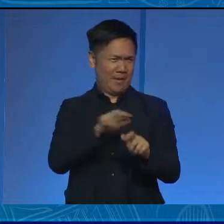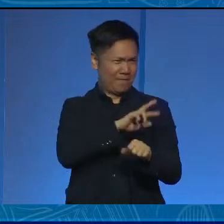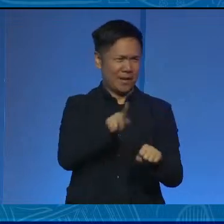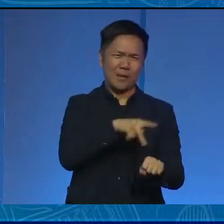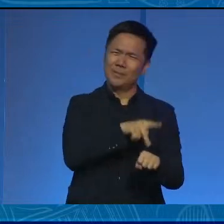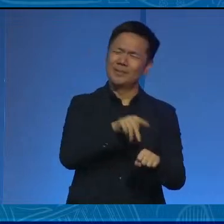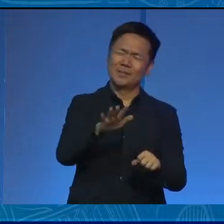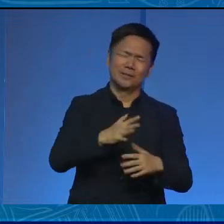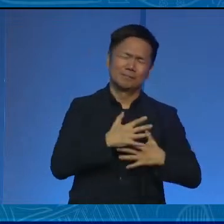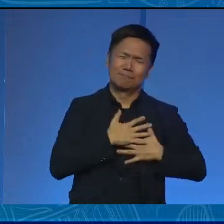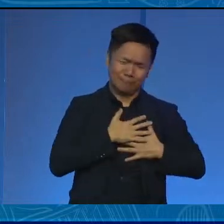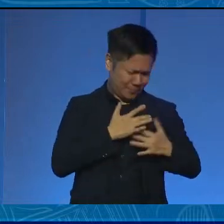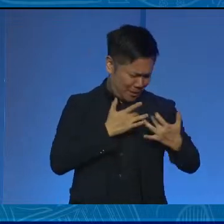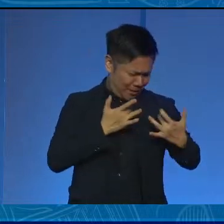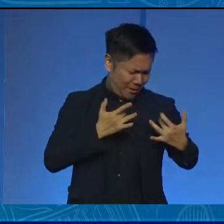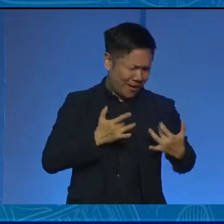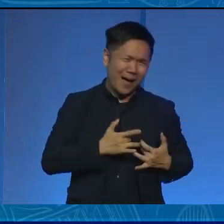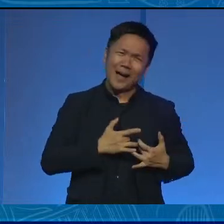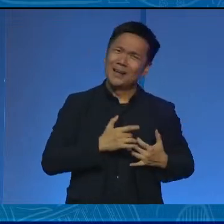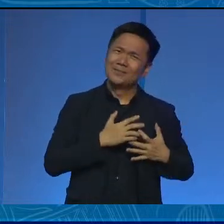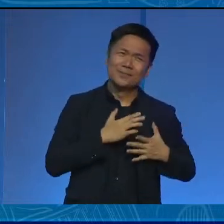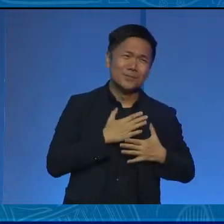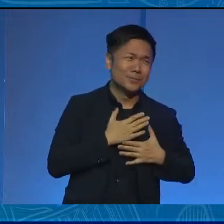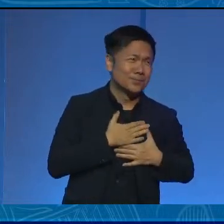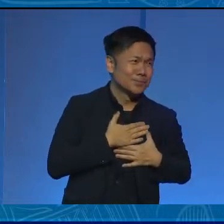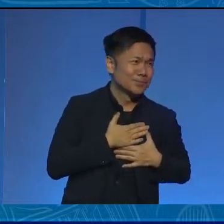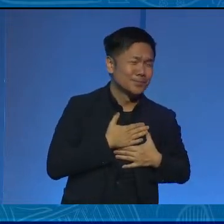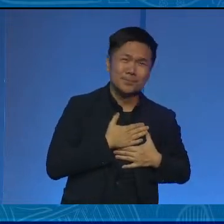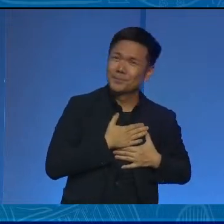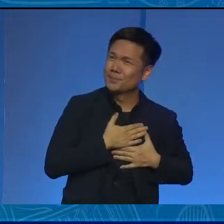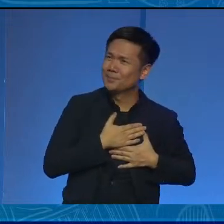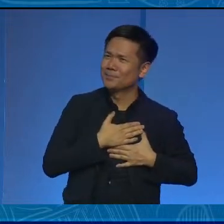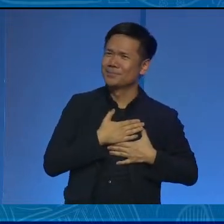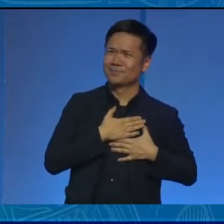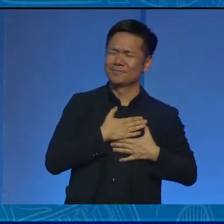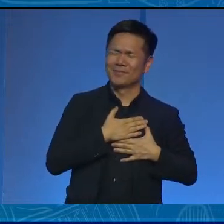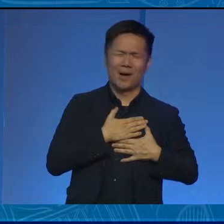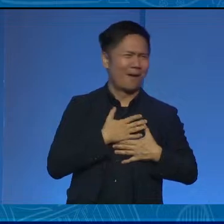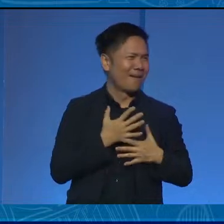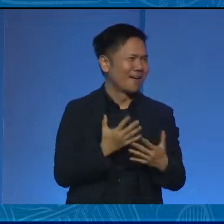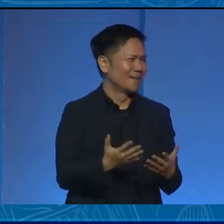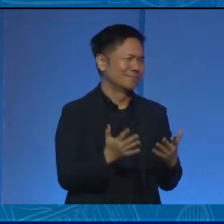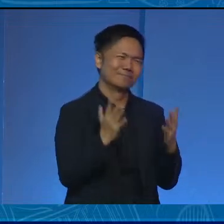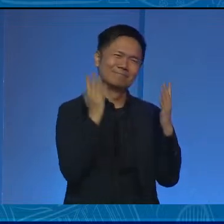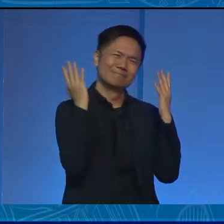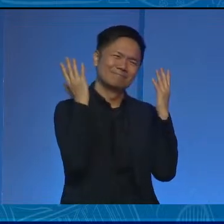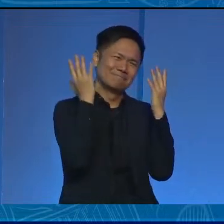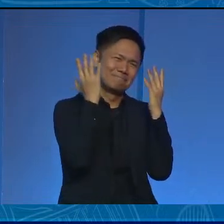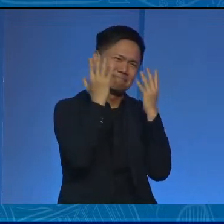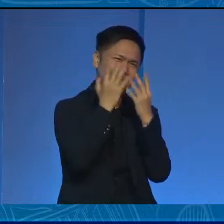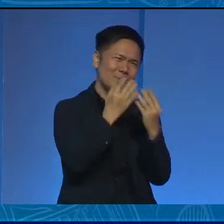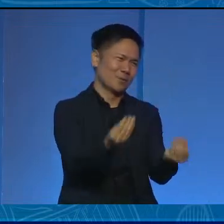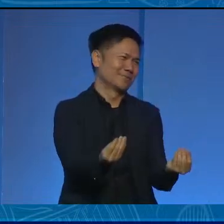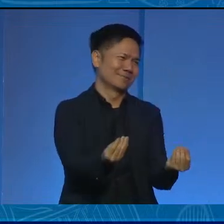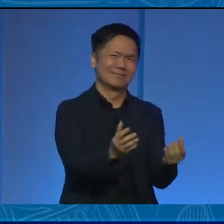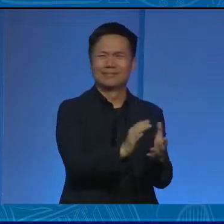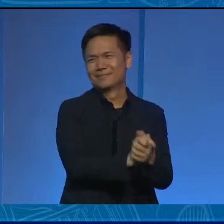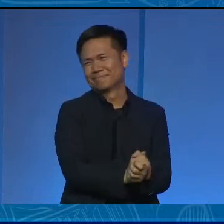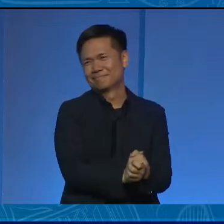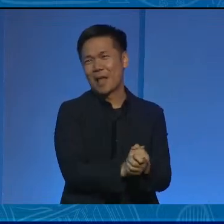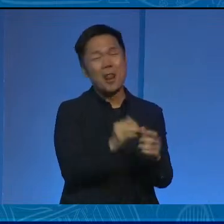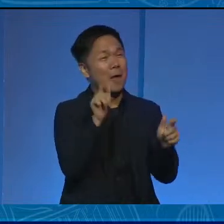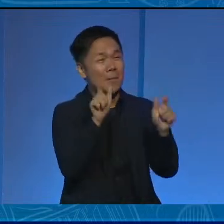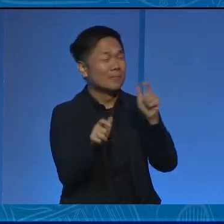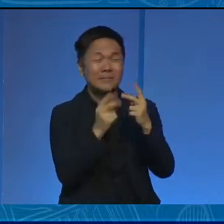your kindness, your thoughtfulness has won hearts in this room, in this